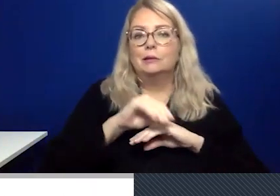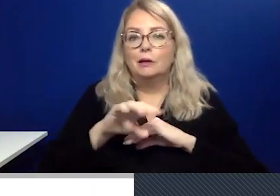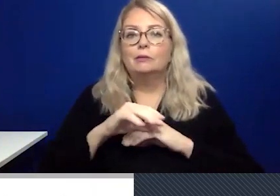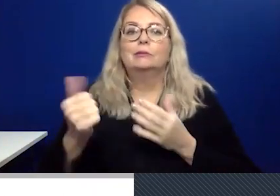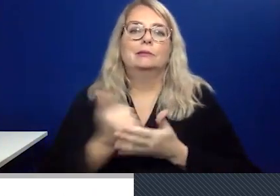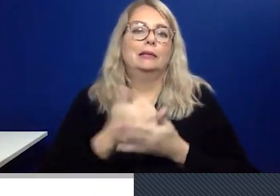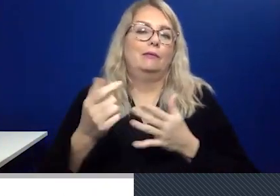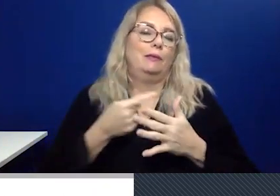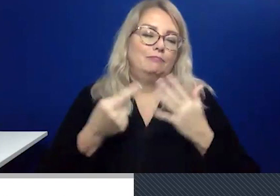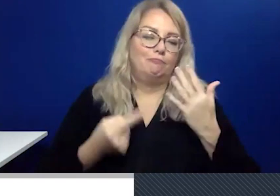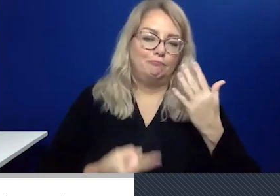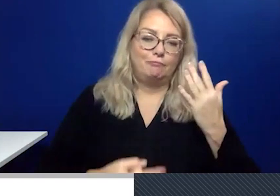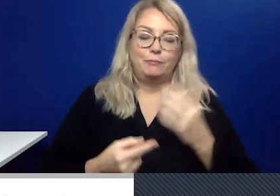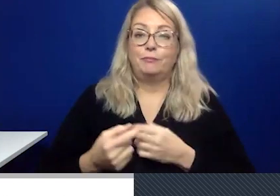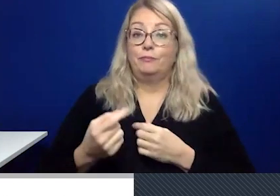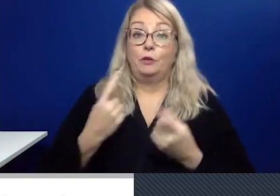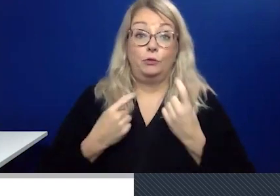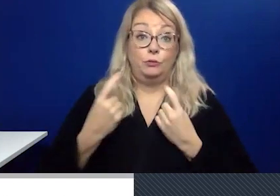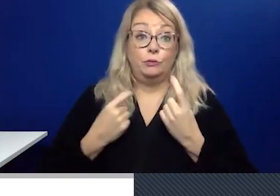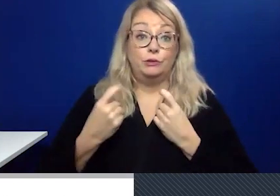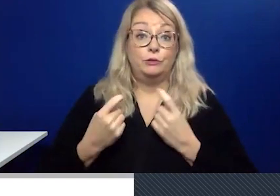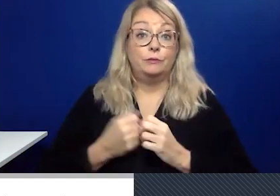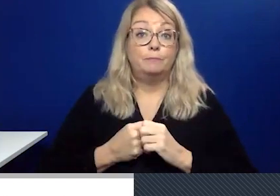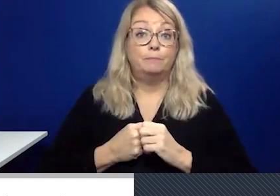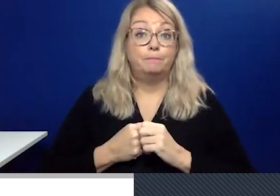So any questions so far?